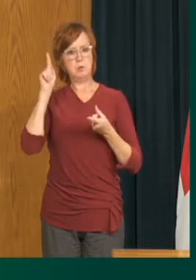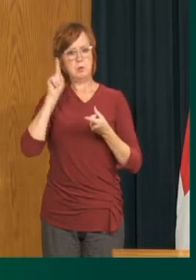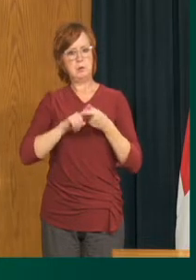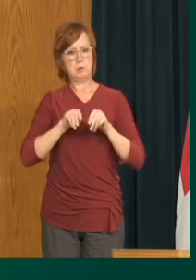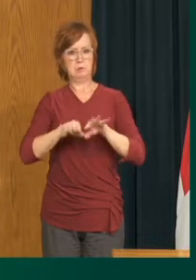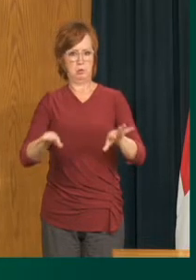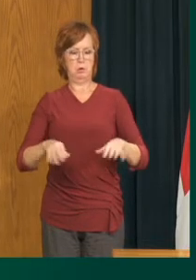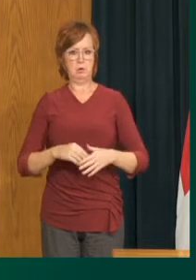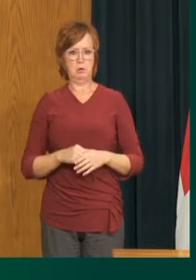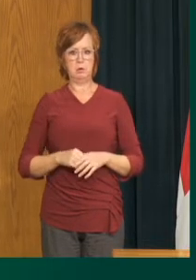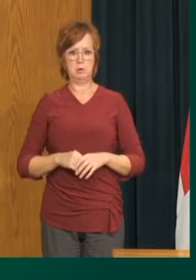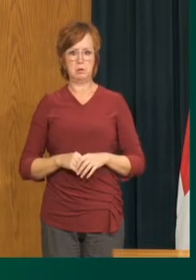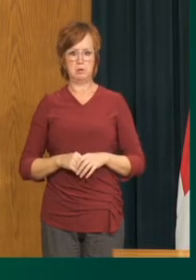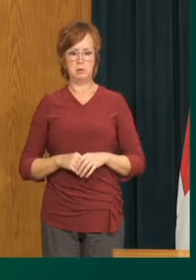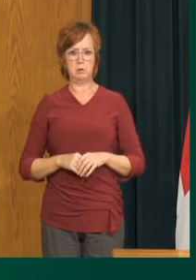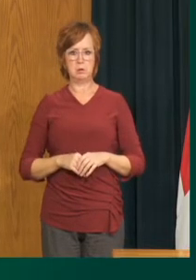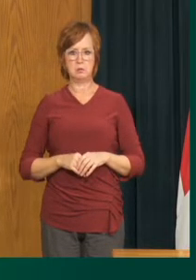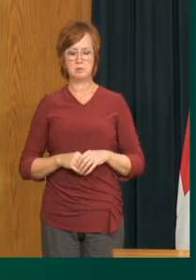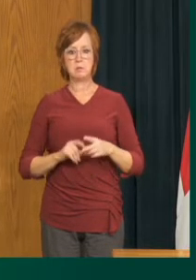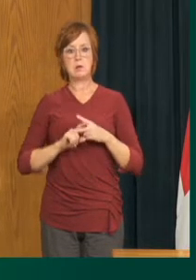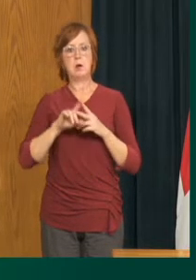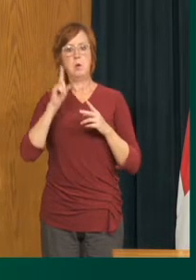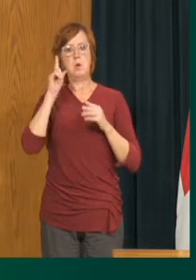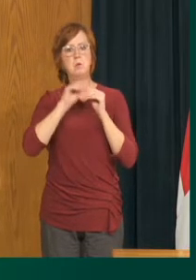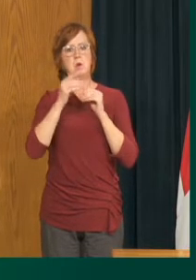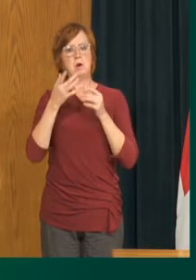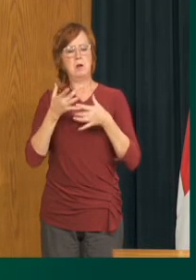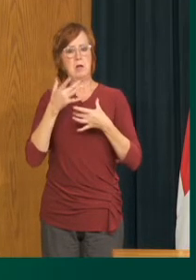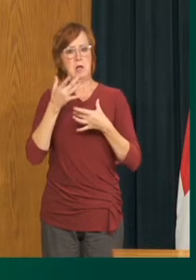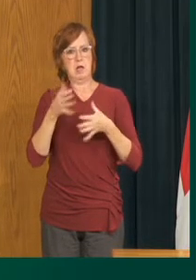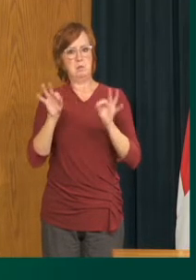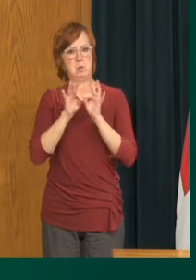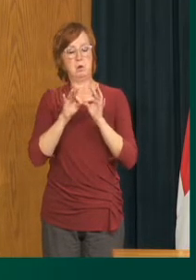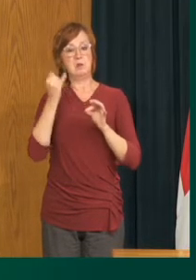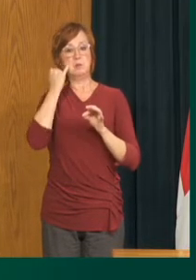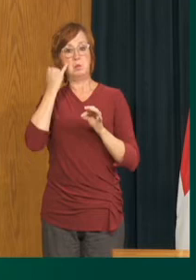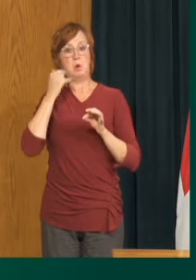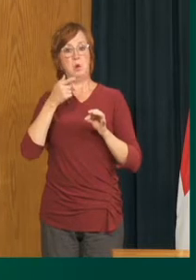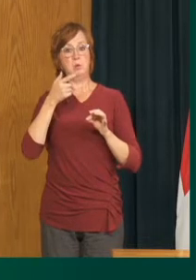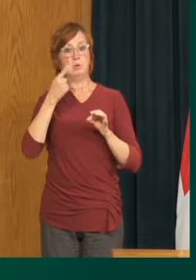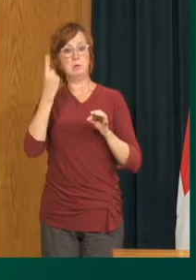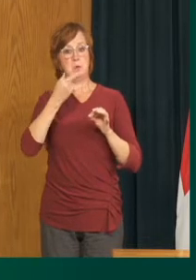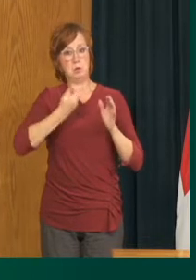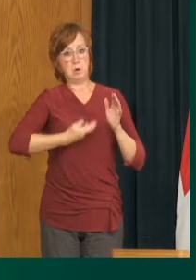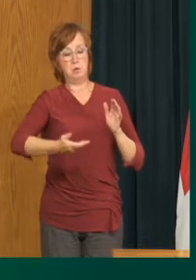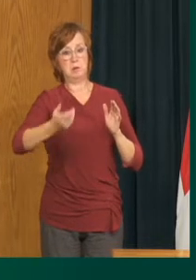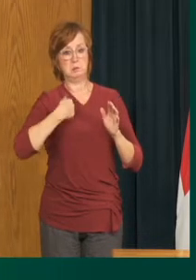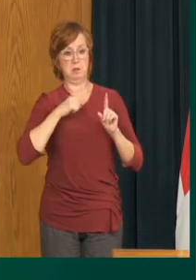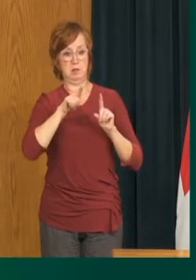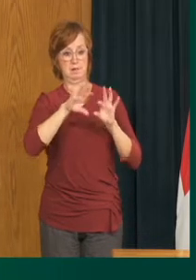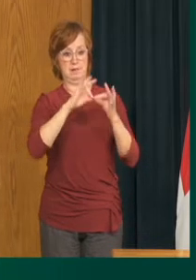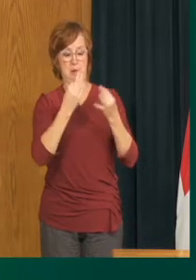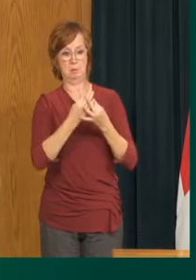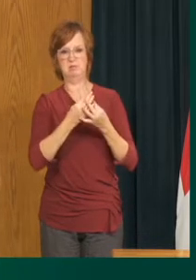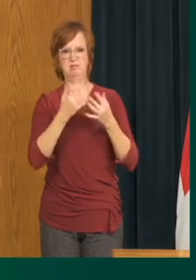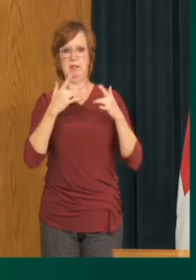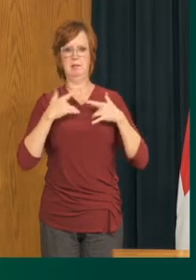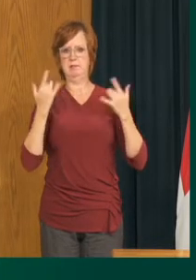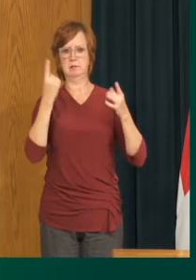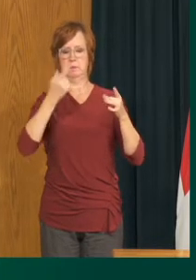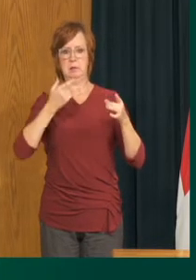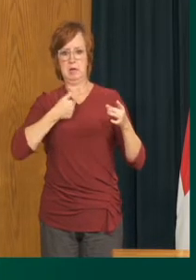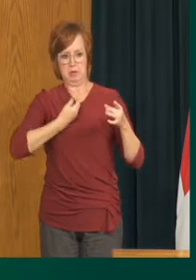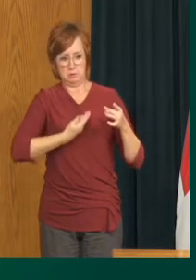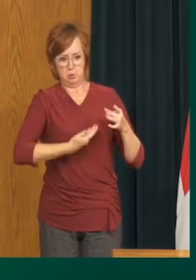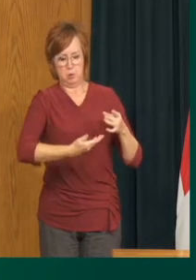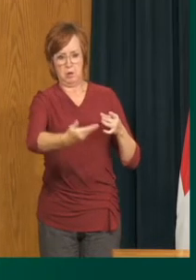add that actually, even as a guest, if you're invited, if you see that something isn't organized well, it's our duty to then help the host